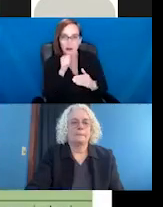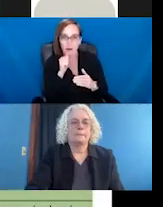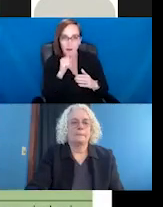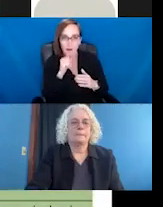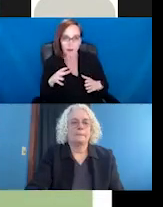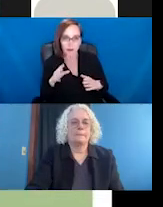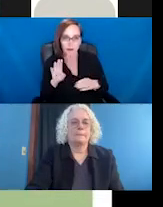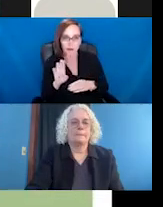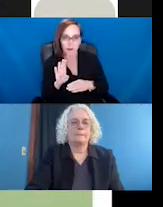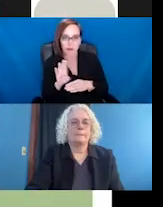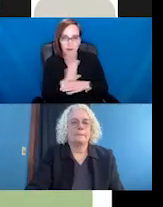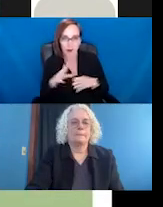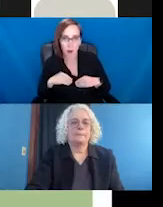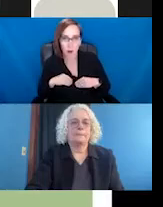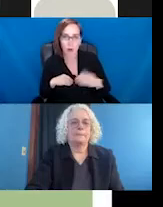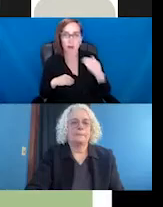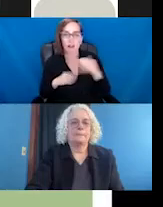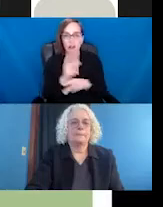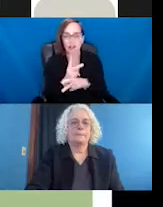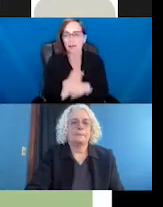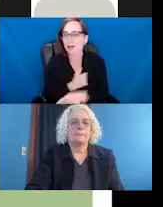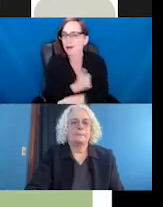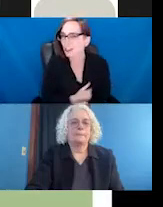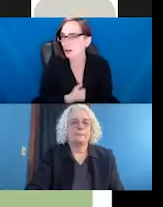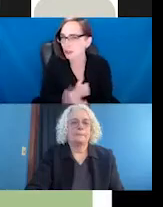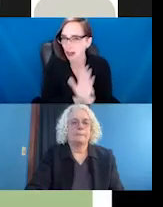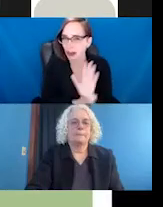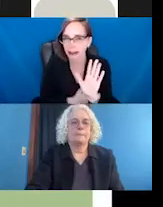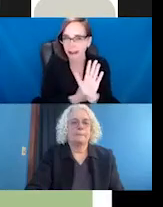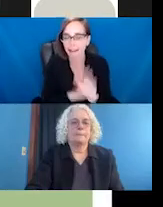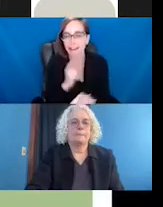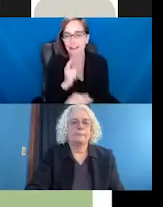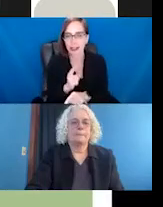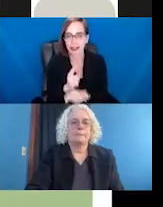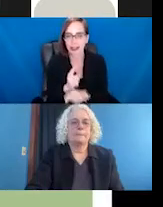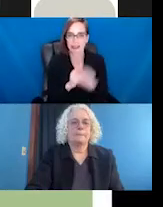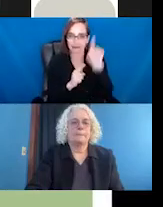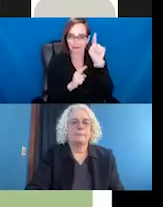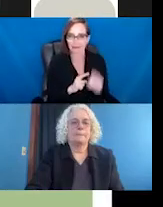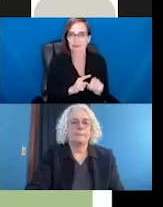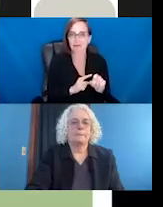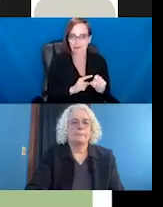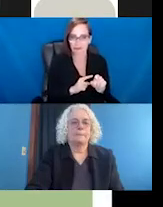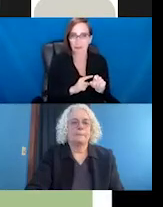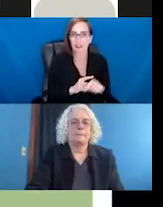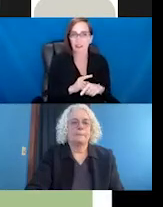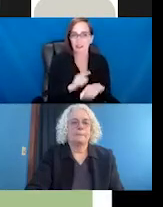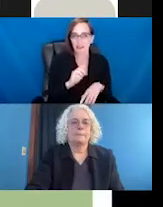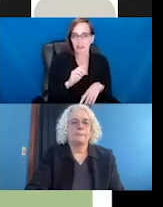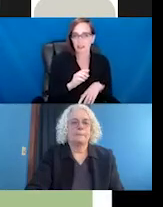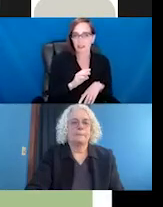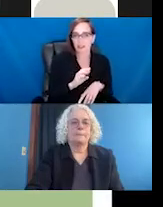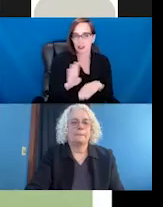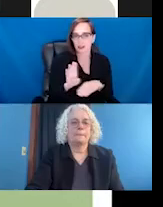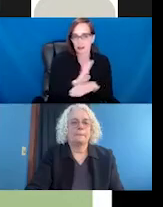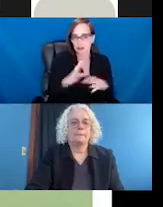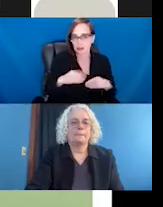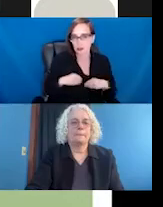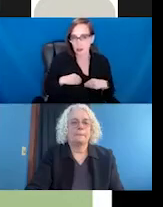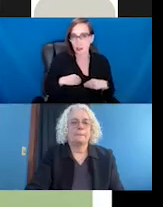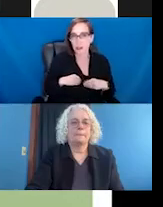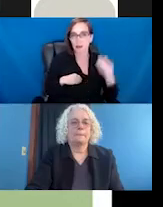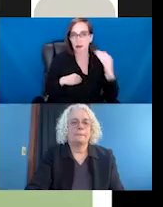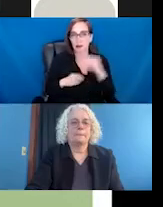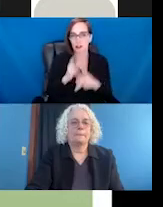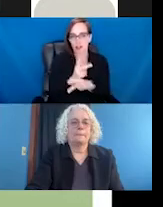childcare, right? There we go. So yep. So a number of those other themes, entrepreneurship, innovation. I know that's come up